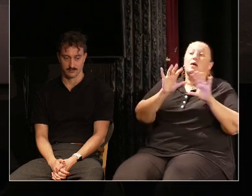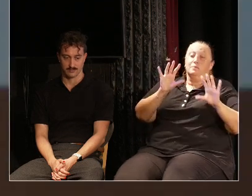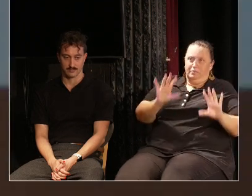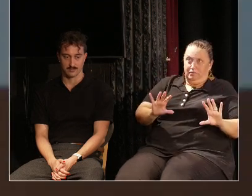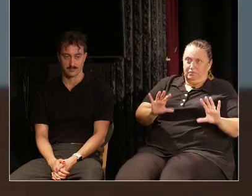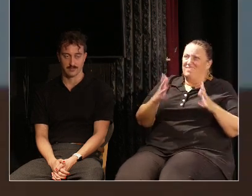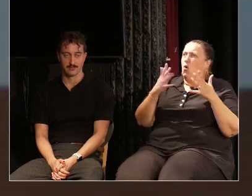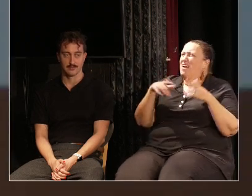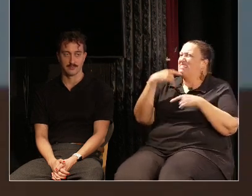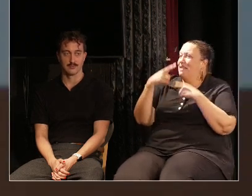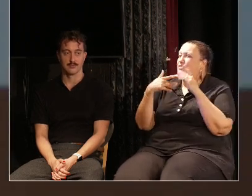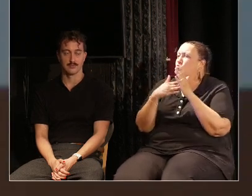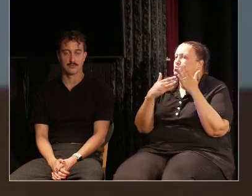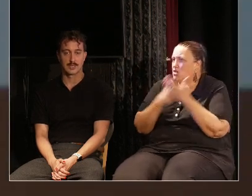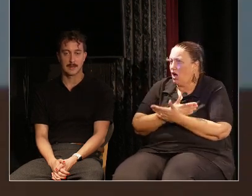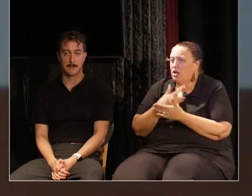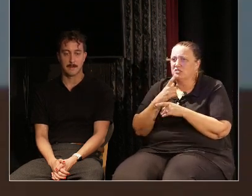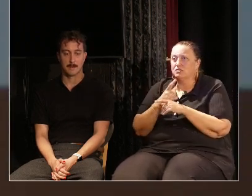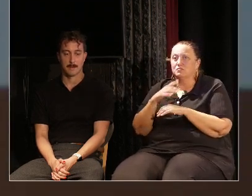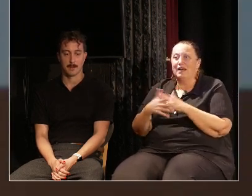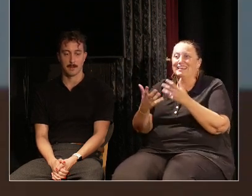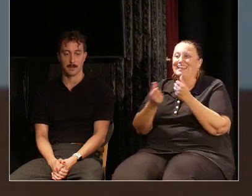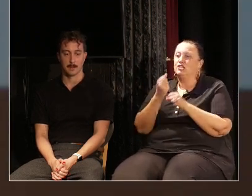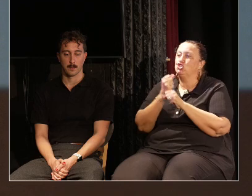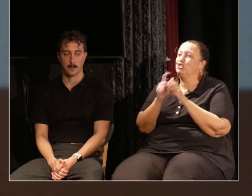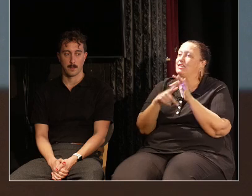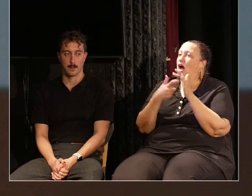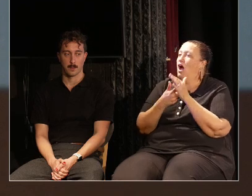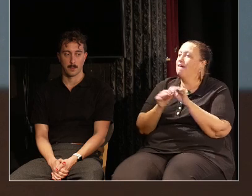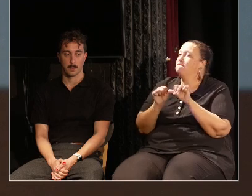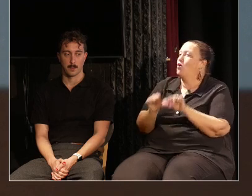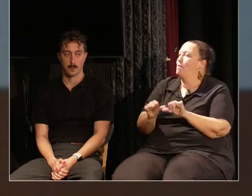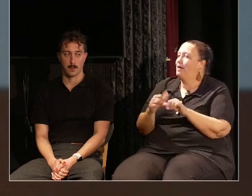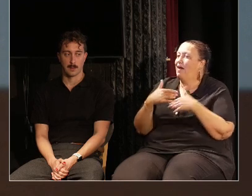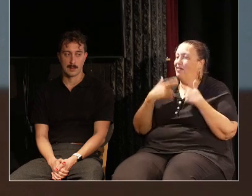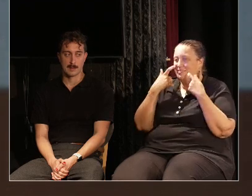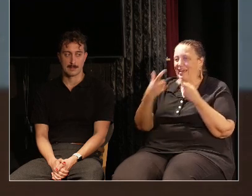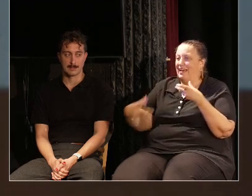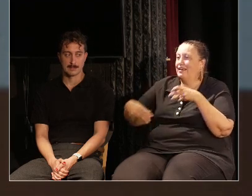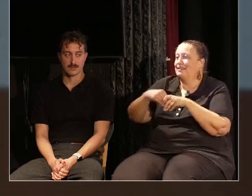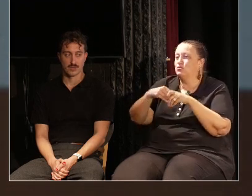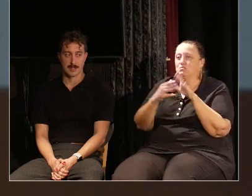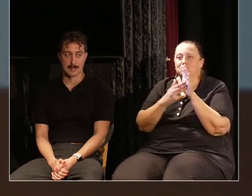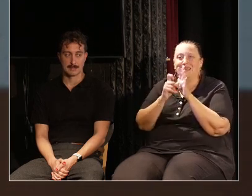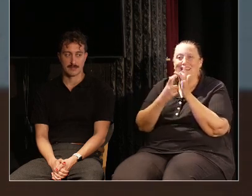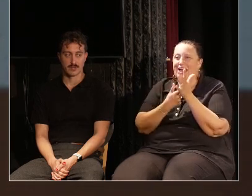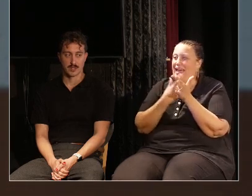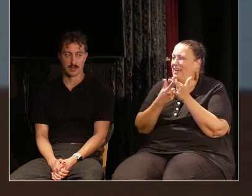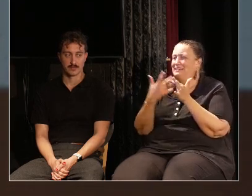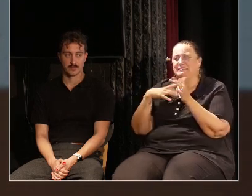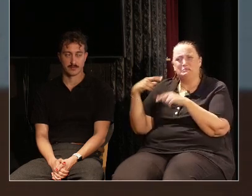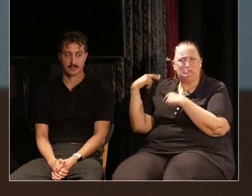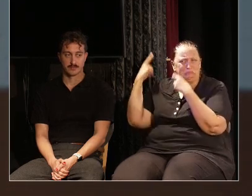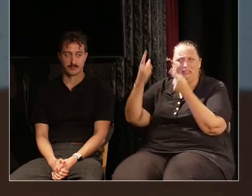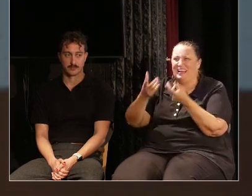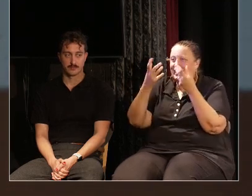already sort of outlined it a little bit tonight when I talked about getting gender-affirming healthcare into Medicare. I think that's something that is long overdue. It's about making sure people have